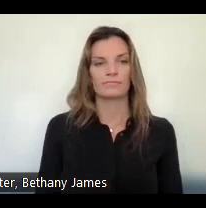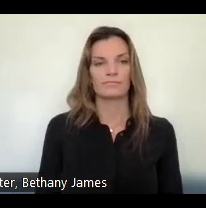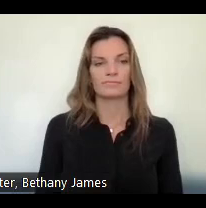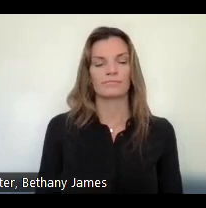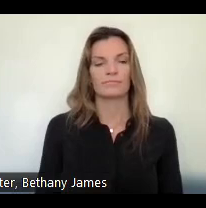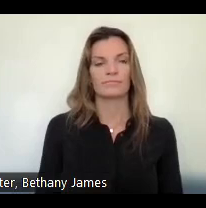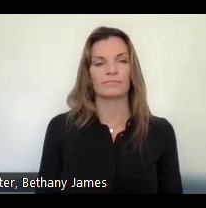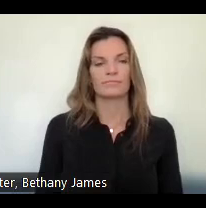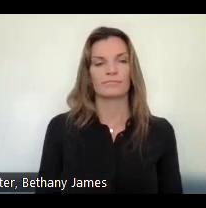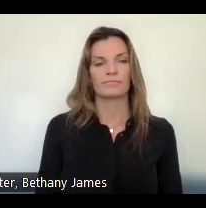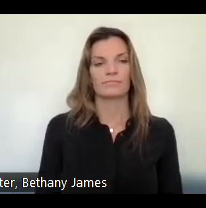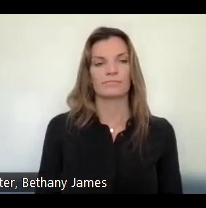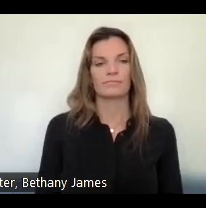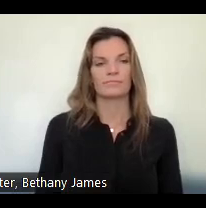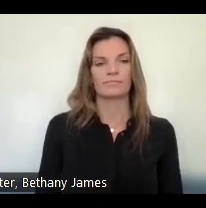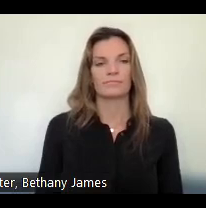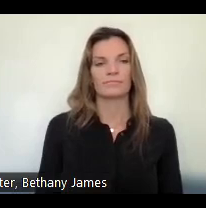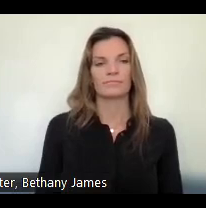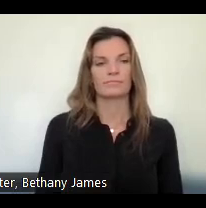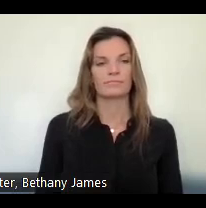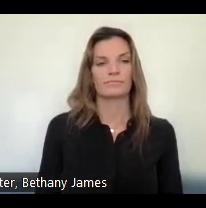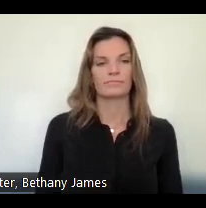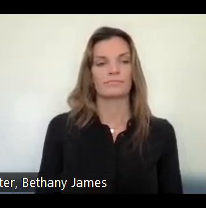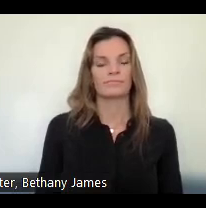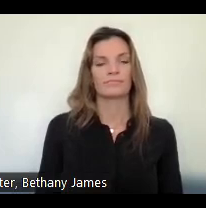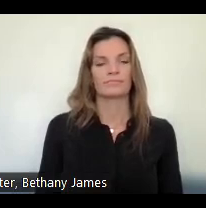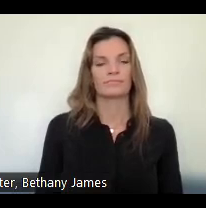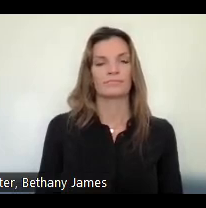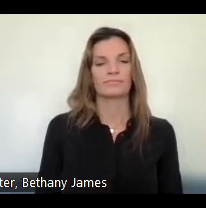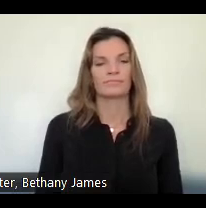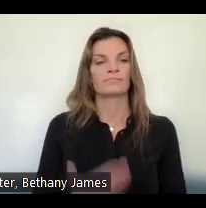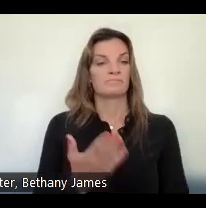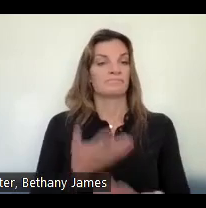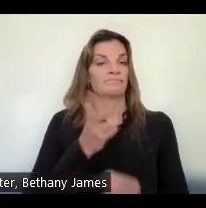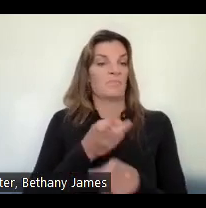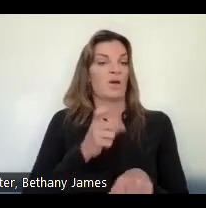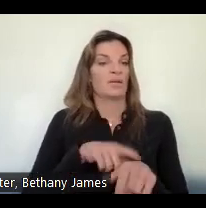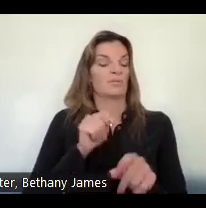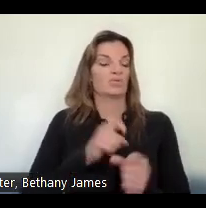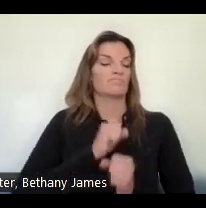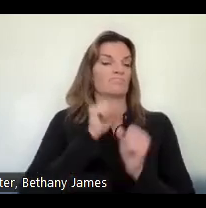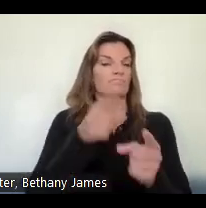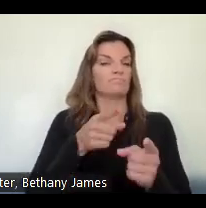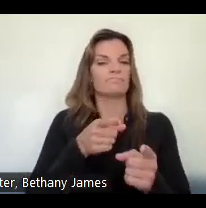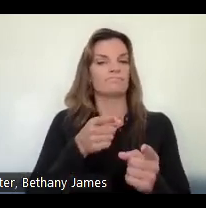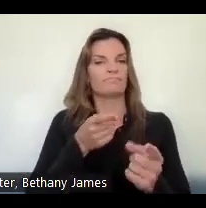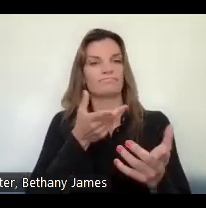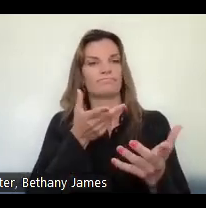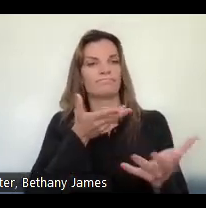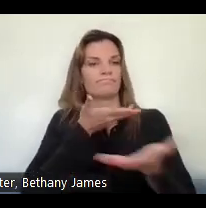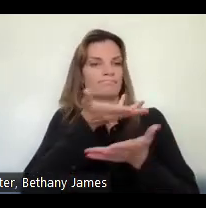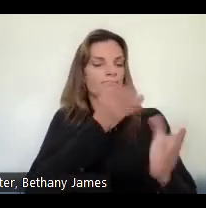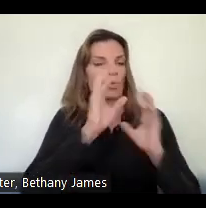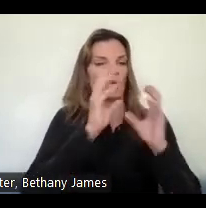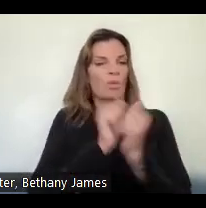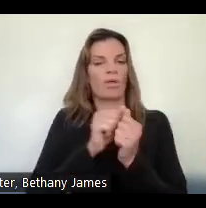All right. Individuals may have a difficult time communicating effectively with their coworkers and supervisors. An on-site mentor